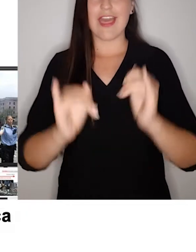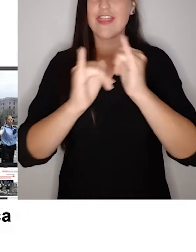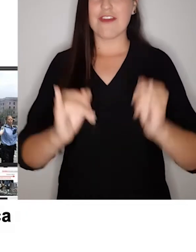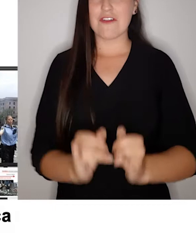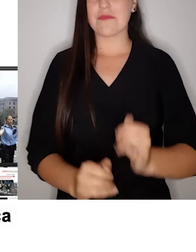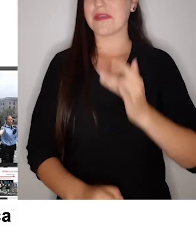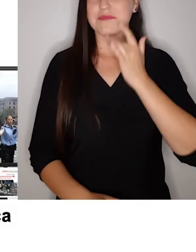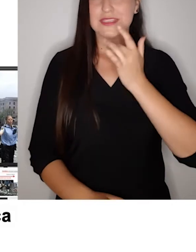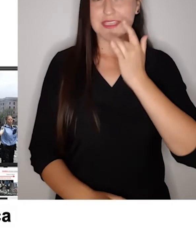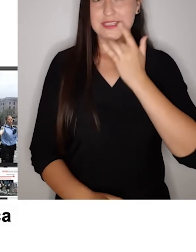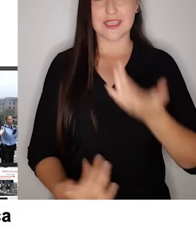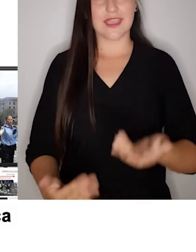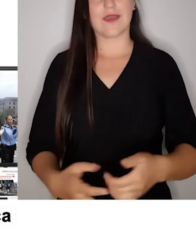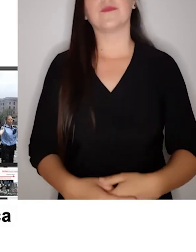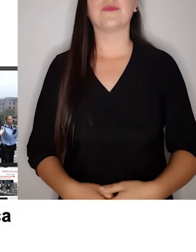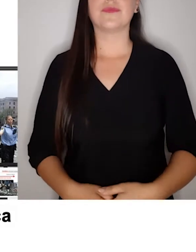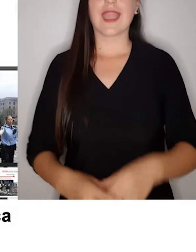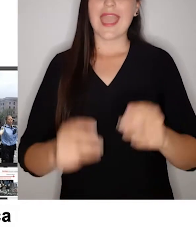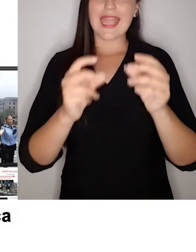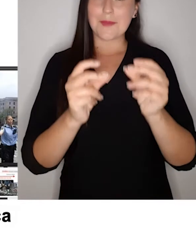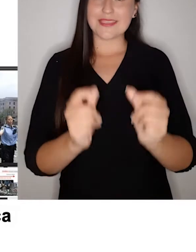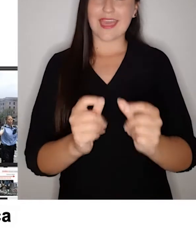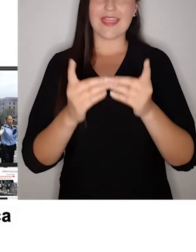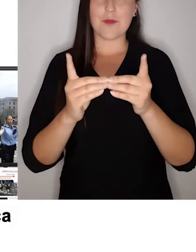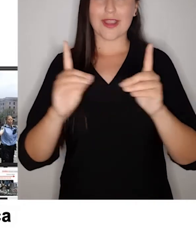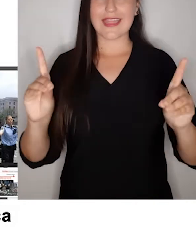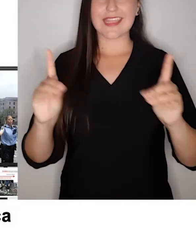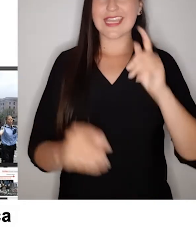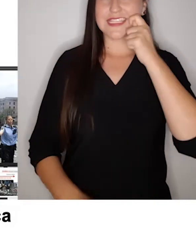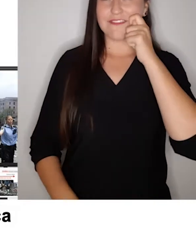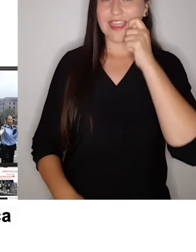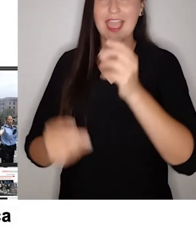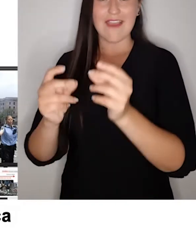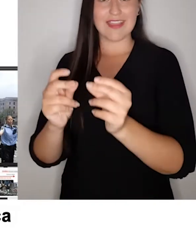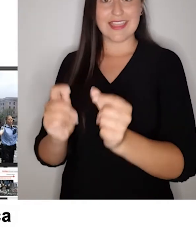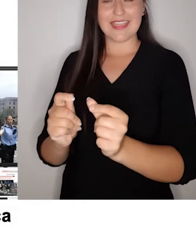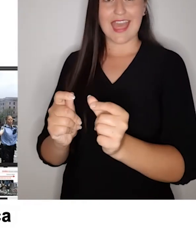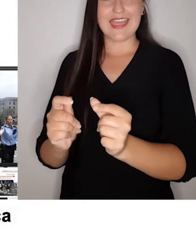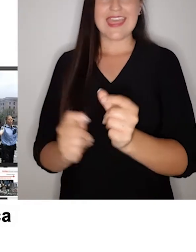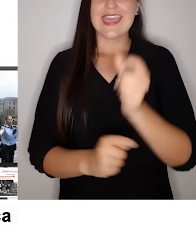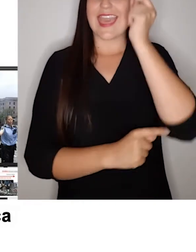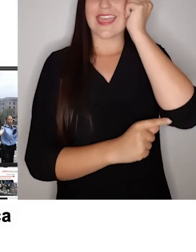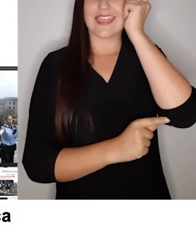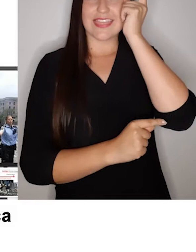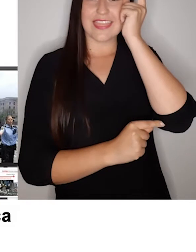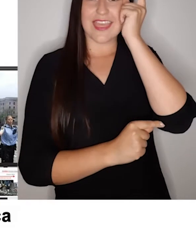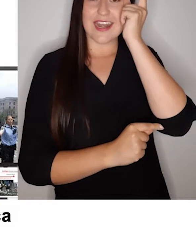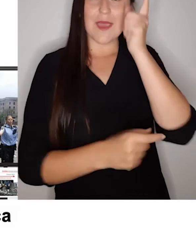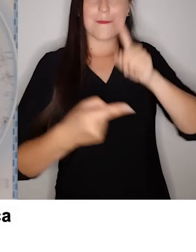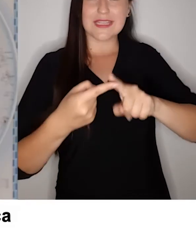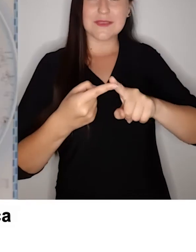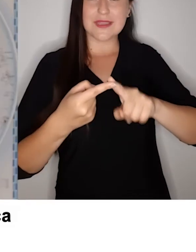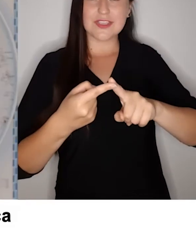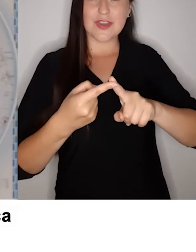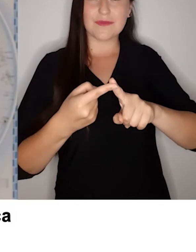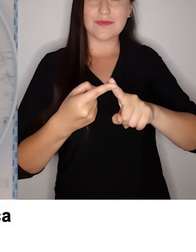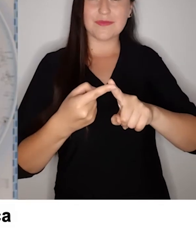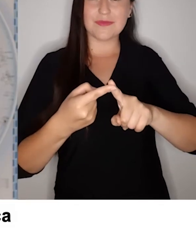by democratic competence, we mean the ability and the motivation for